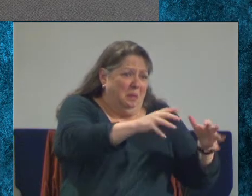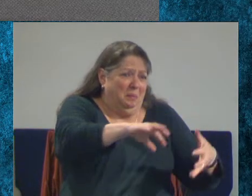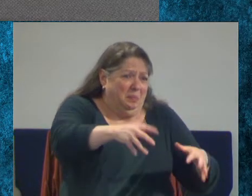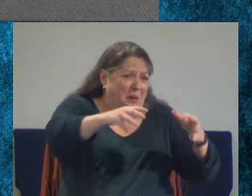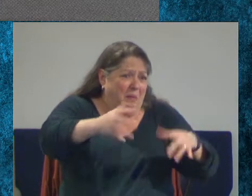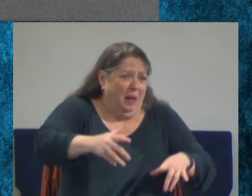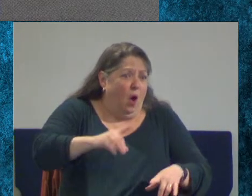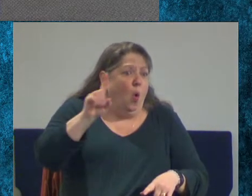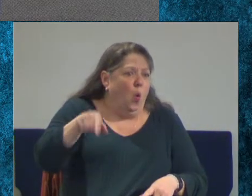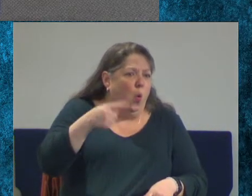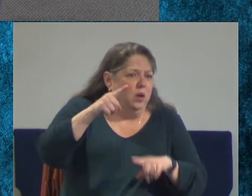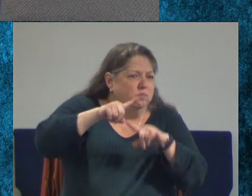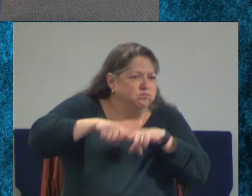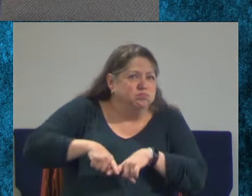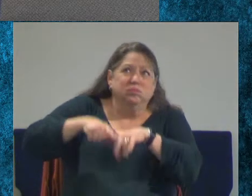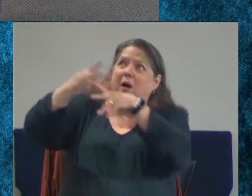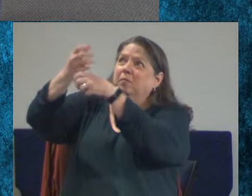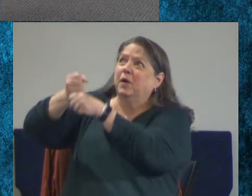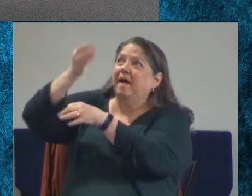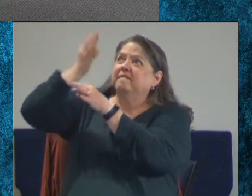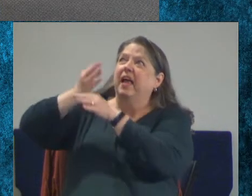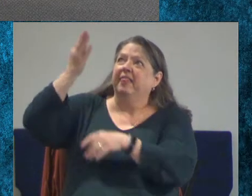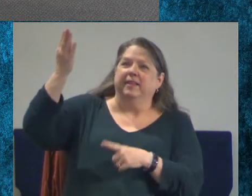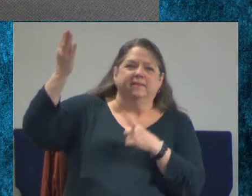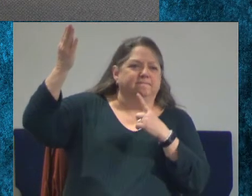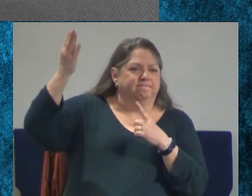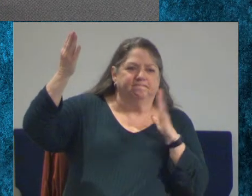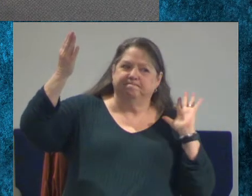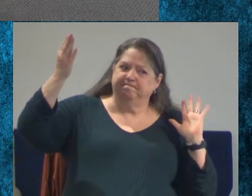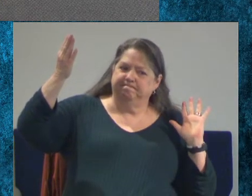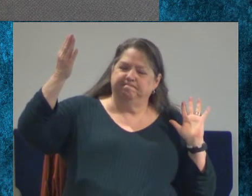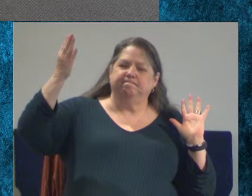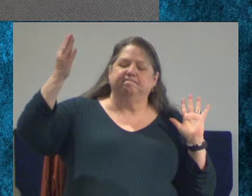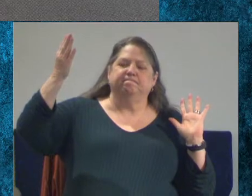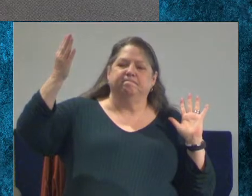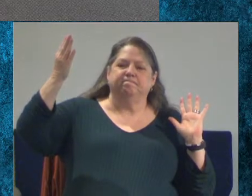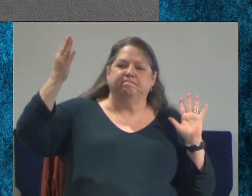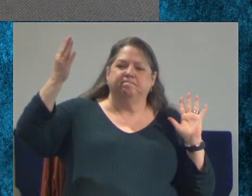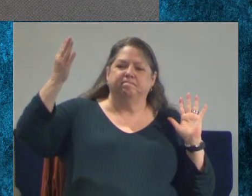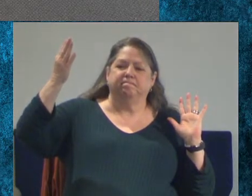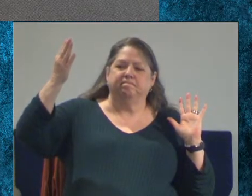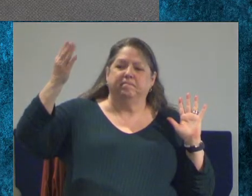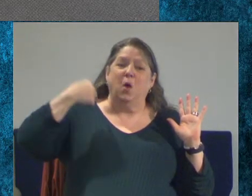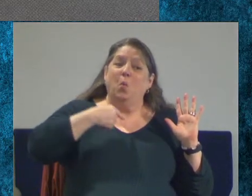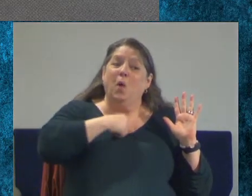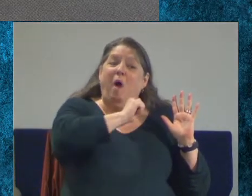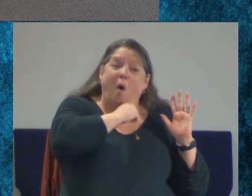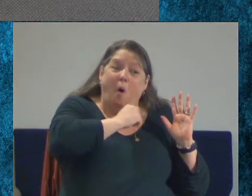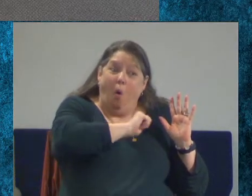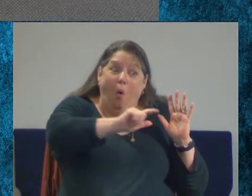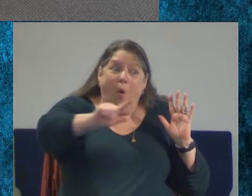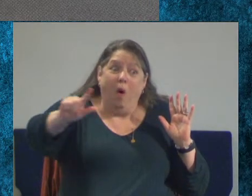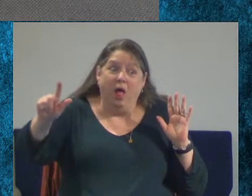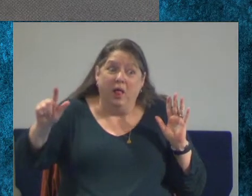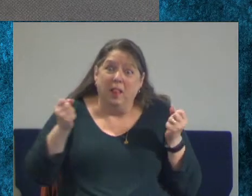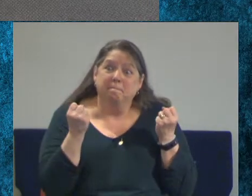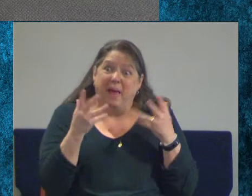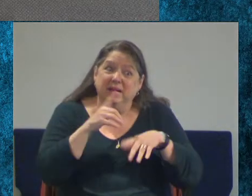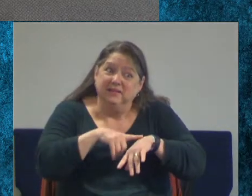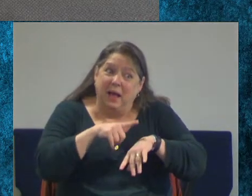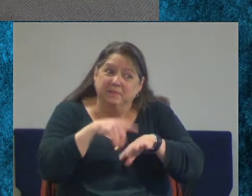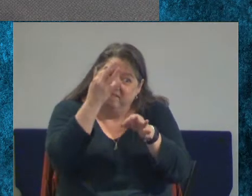Think about that. I mean, let's face it, right? We all put our faith many a times, right? And as we think about, you